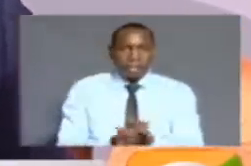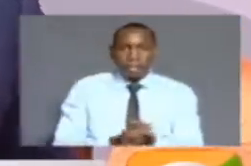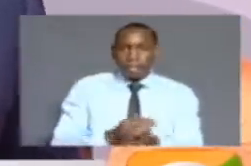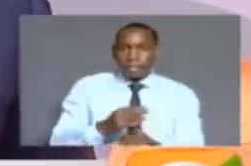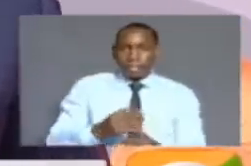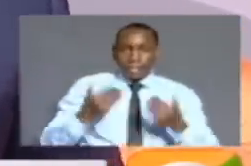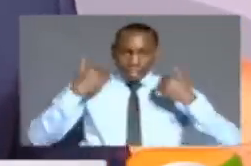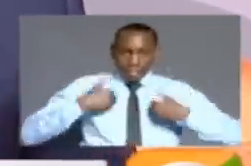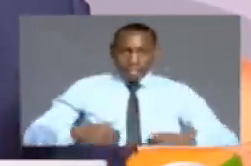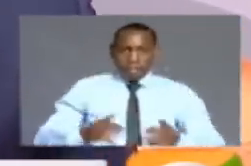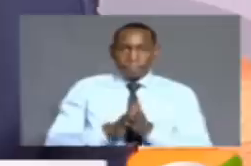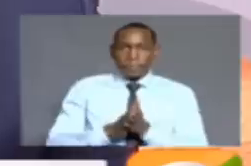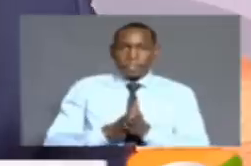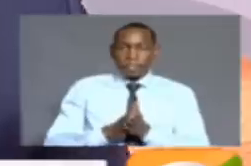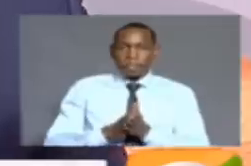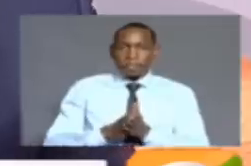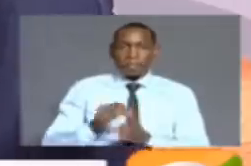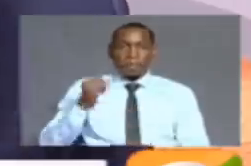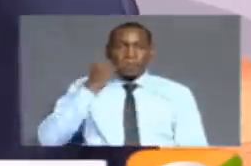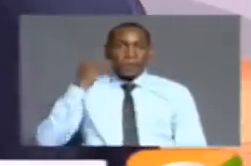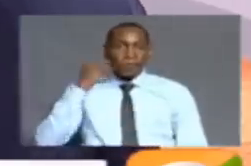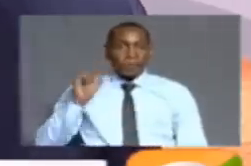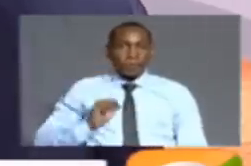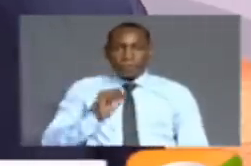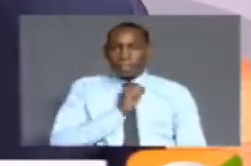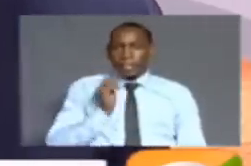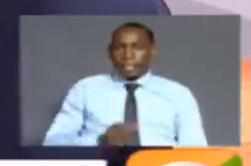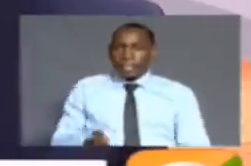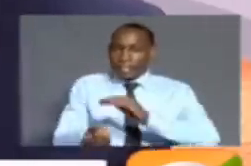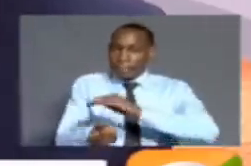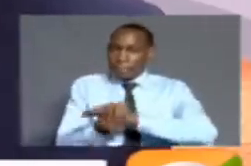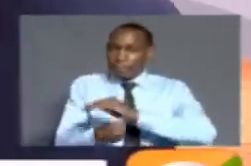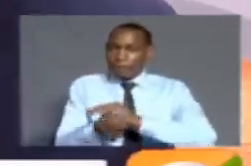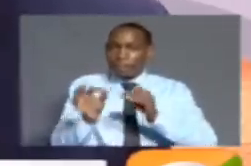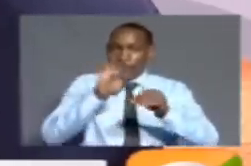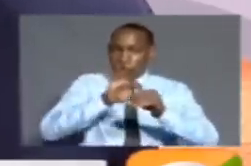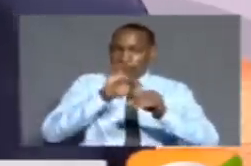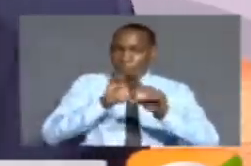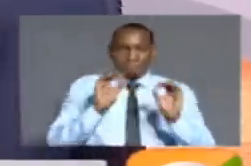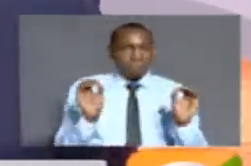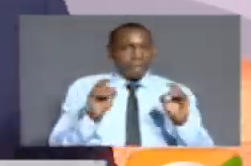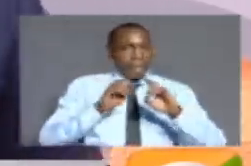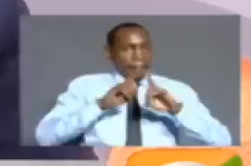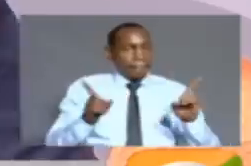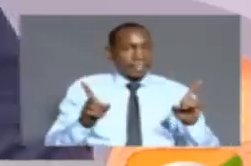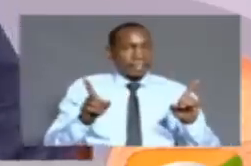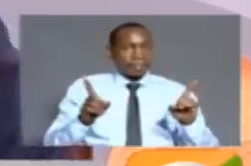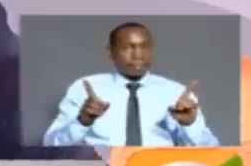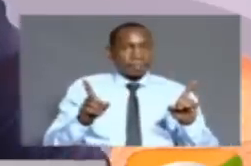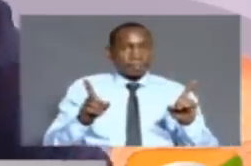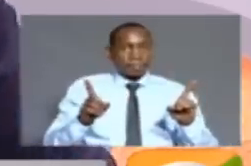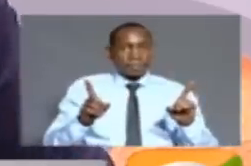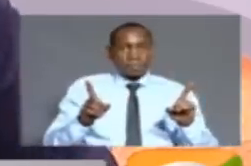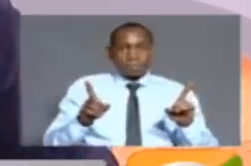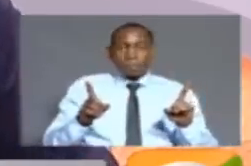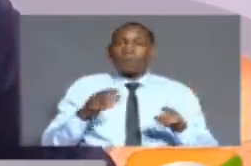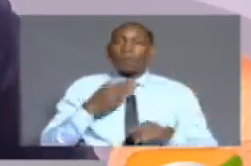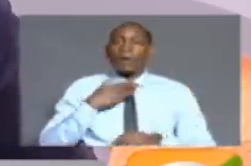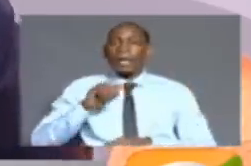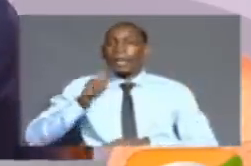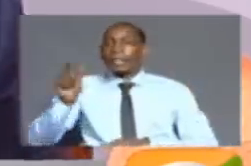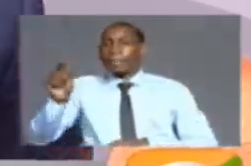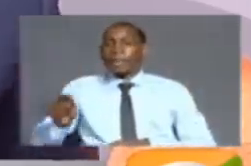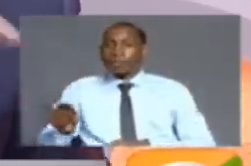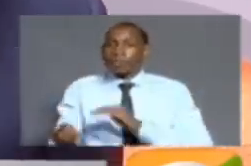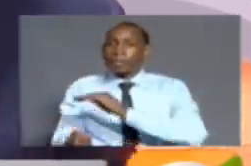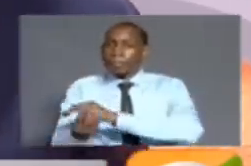Susan Kihika will not give you a bribe, will not give you money to vote for them. But then you'll go to the one who will give you money and you